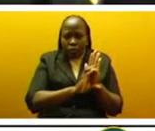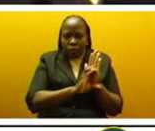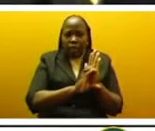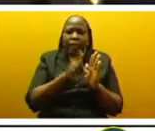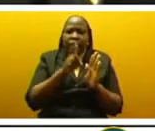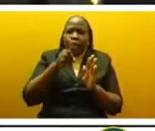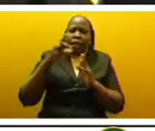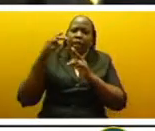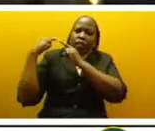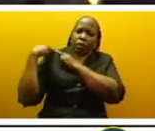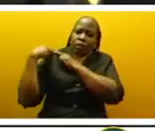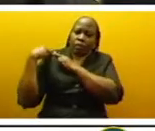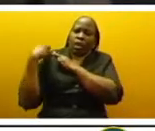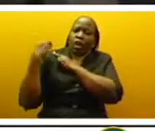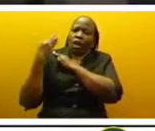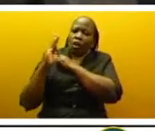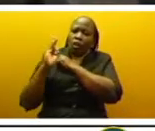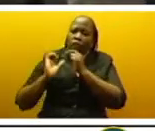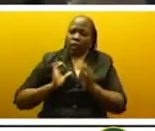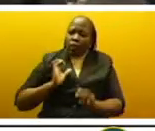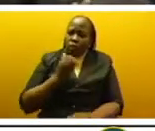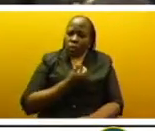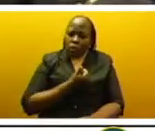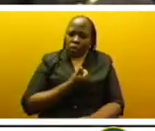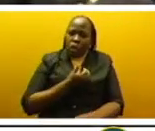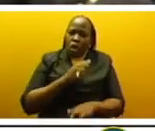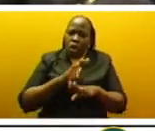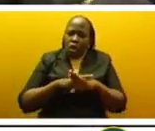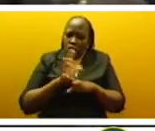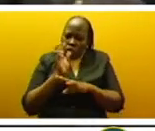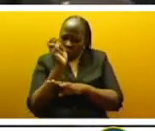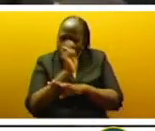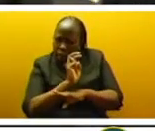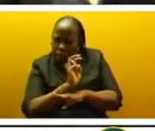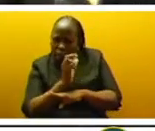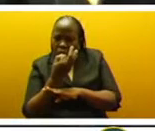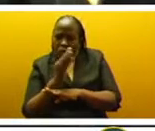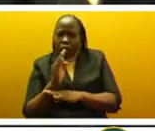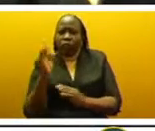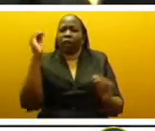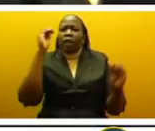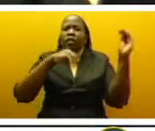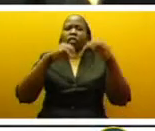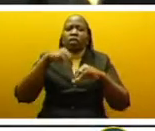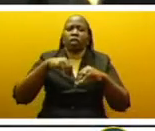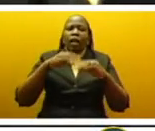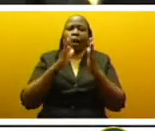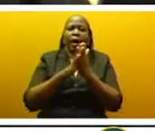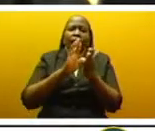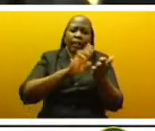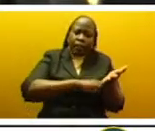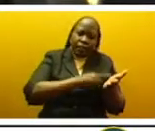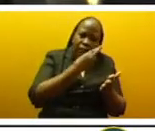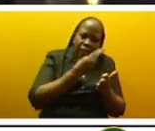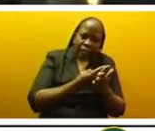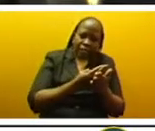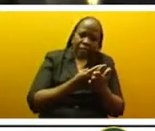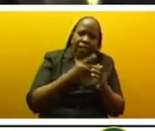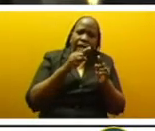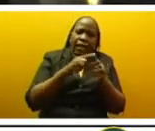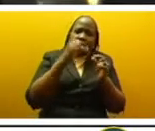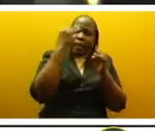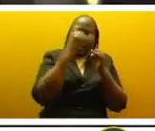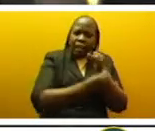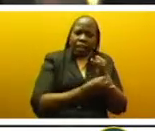Commission in relation to the supervision of elections and referenda, at the end of that